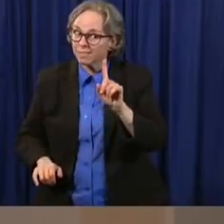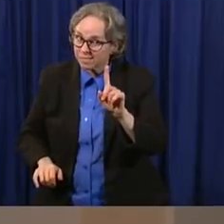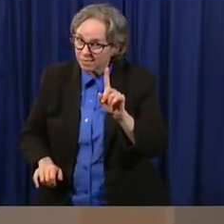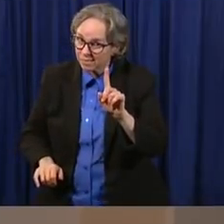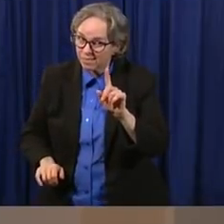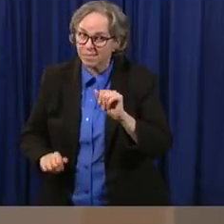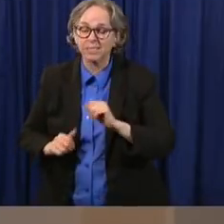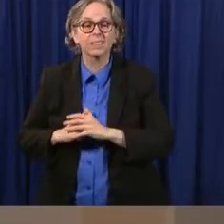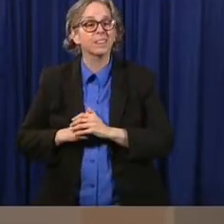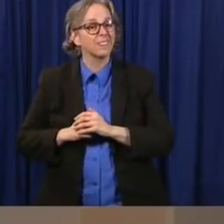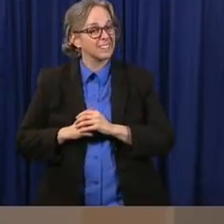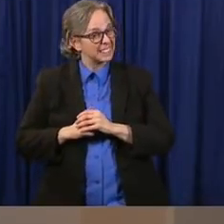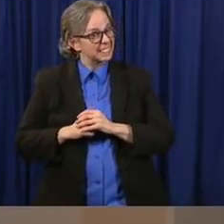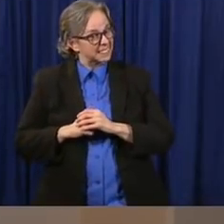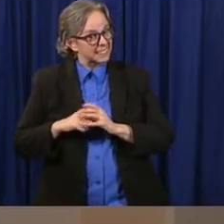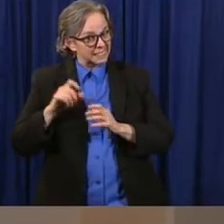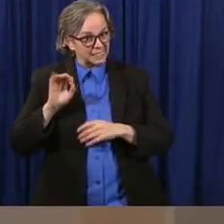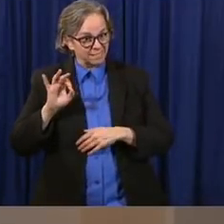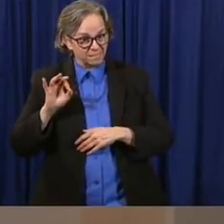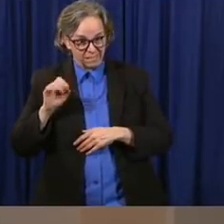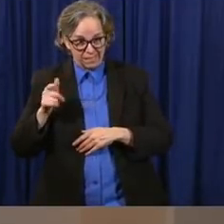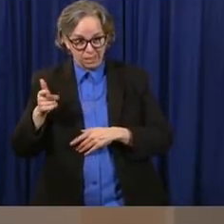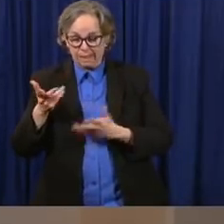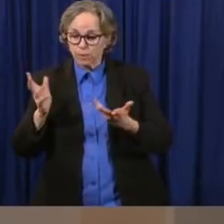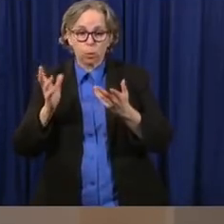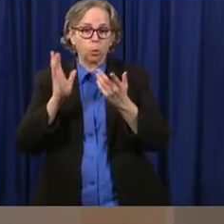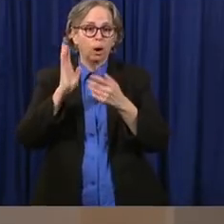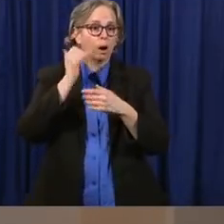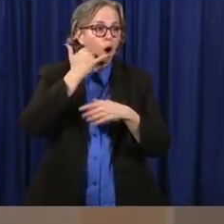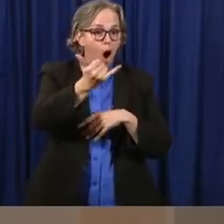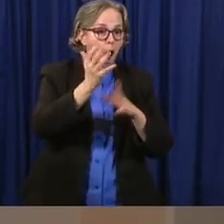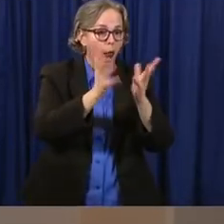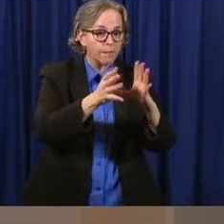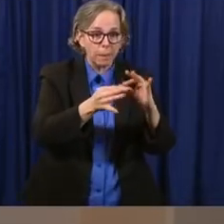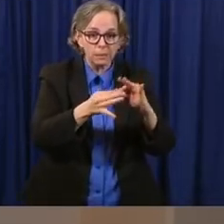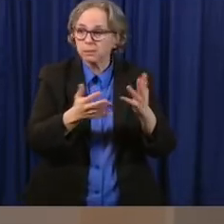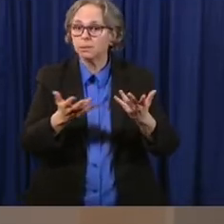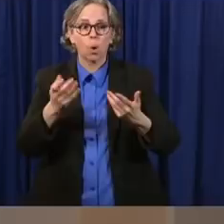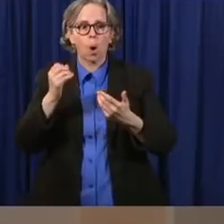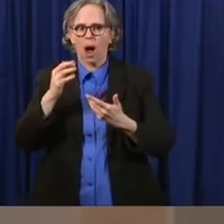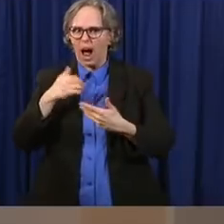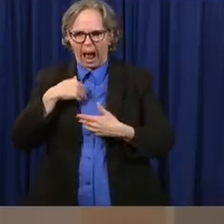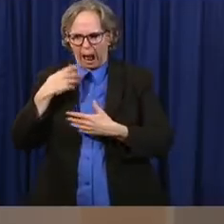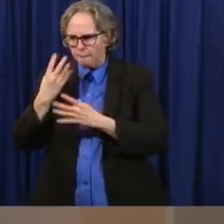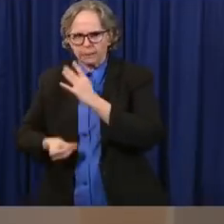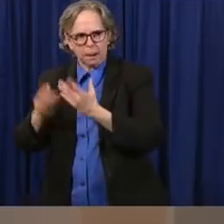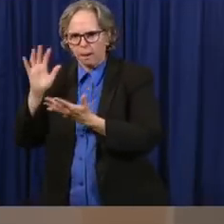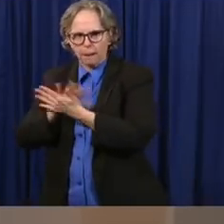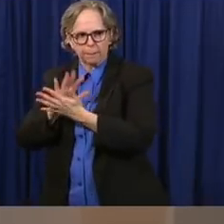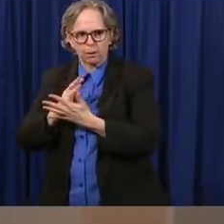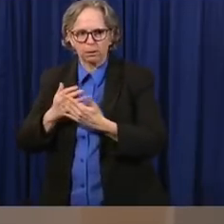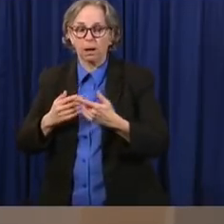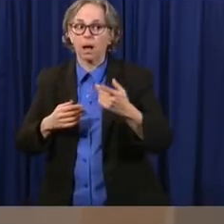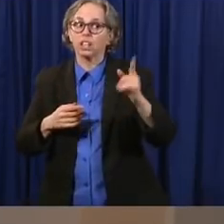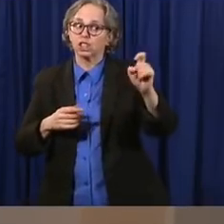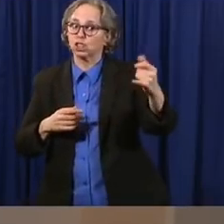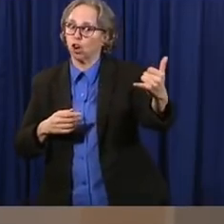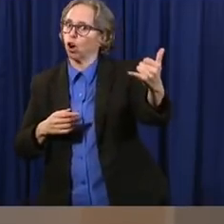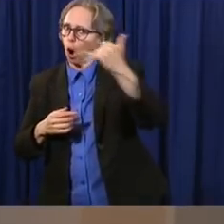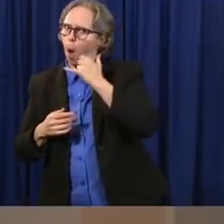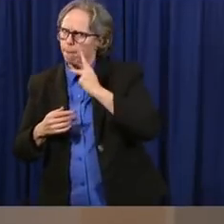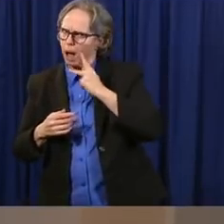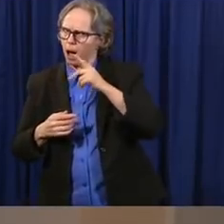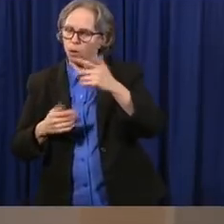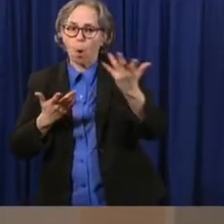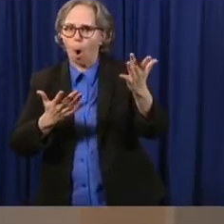you have not, if you don't have what you need, so that they can help you get through that process. But it's very difficult